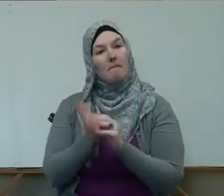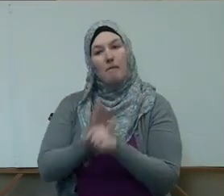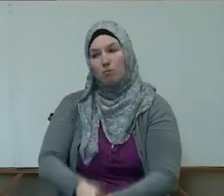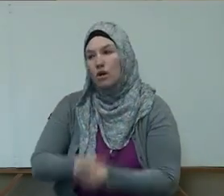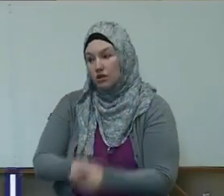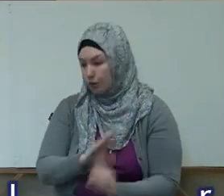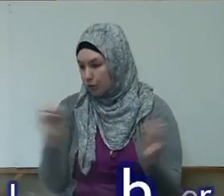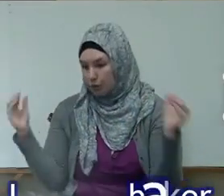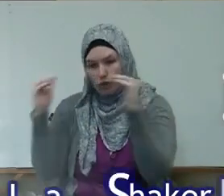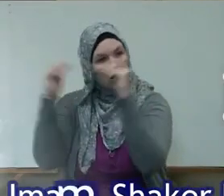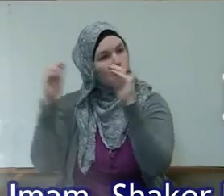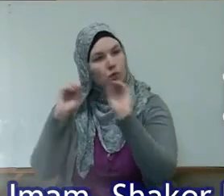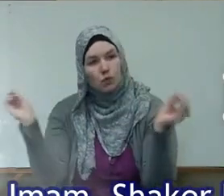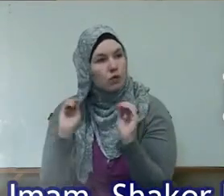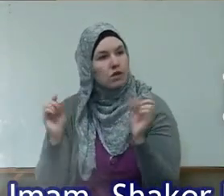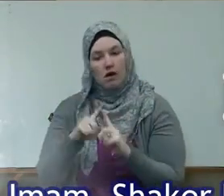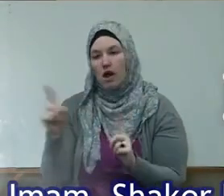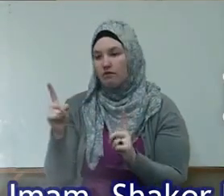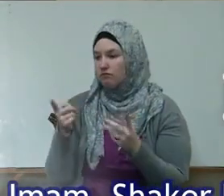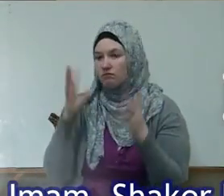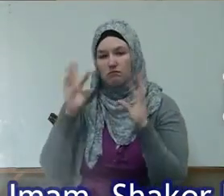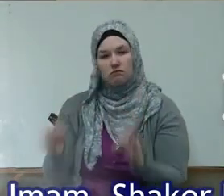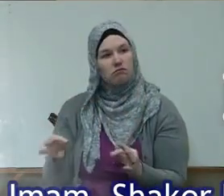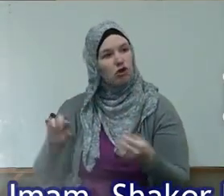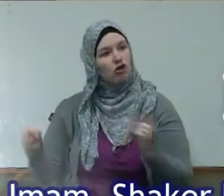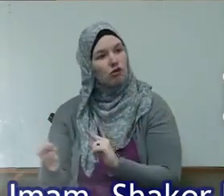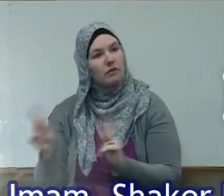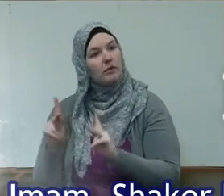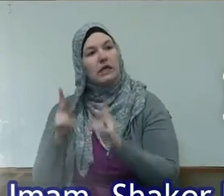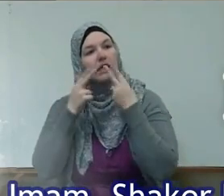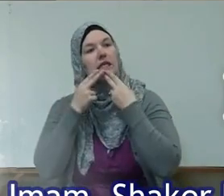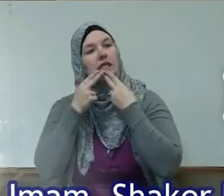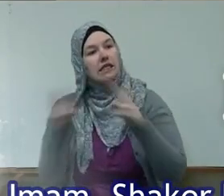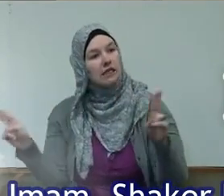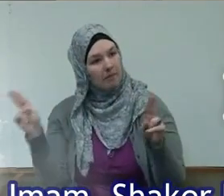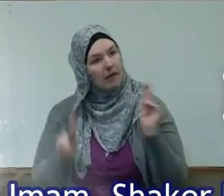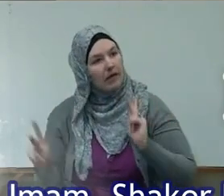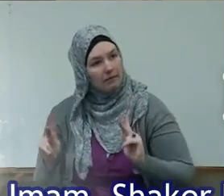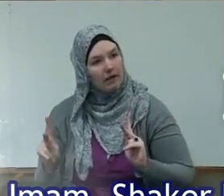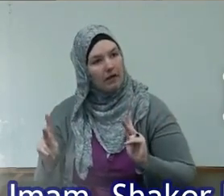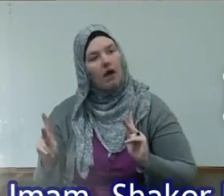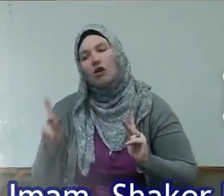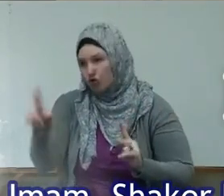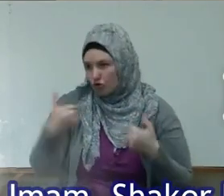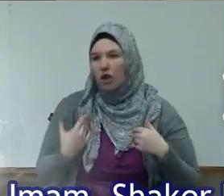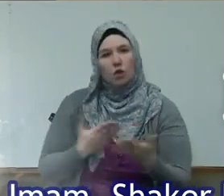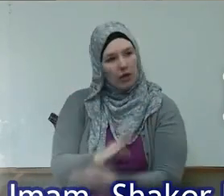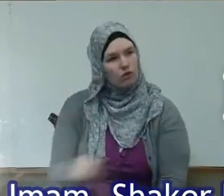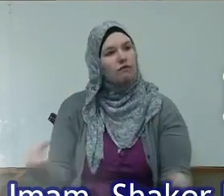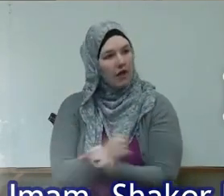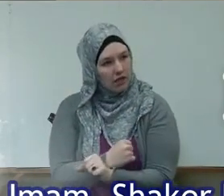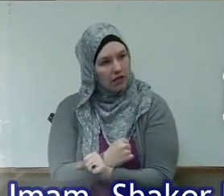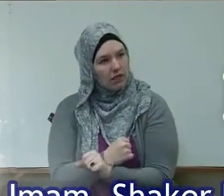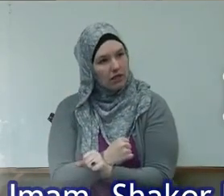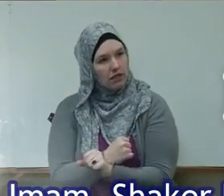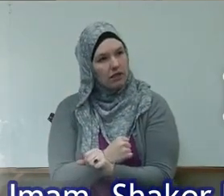no justice, they observe no limits, and this is actually happening in many places in the world, where you